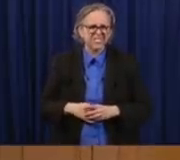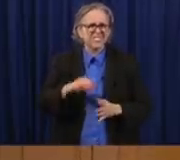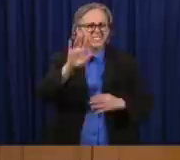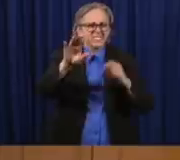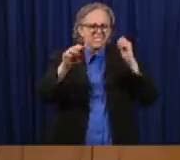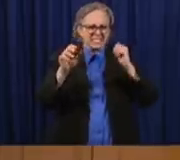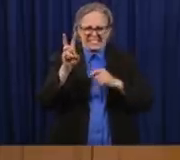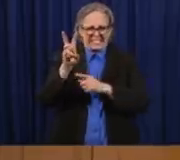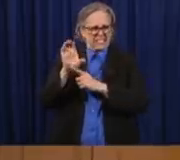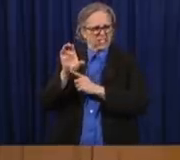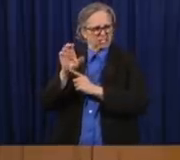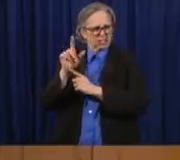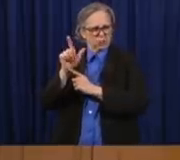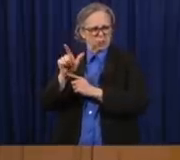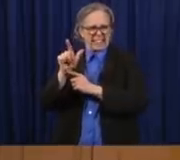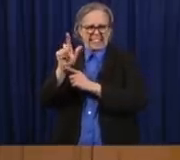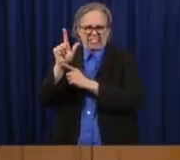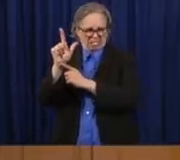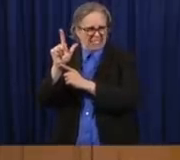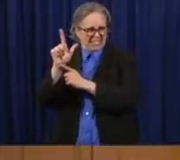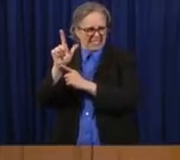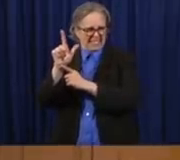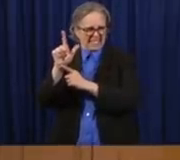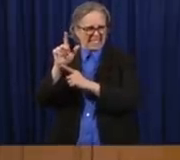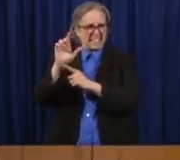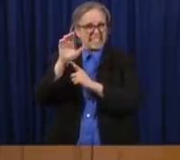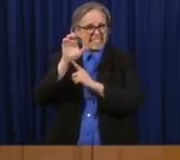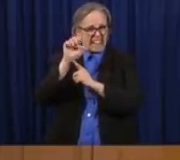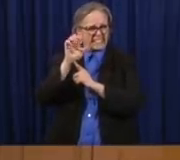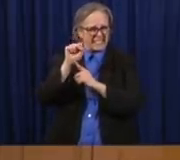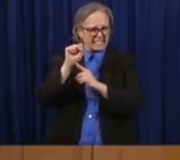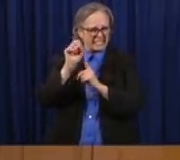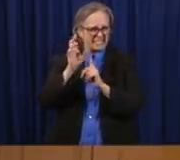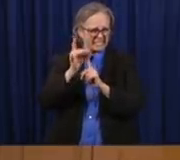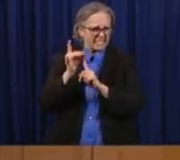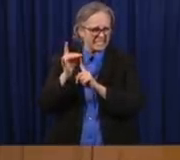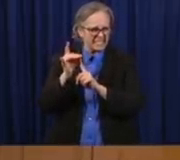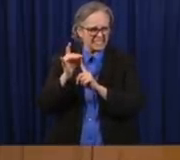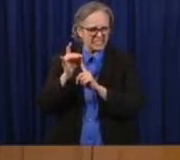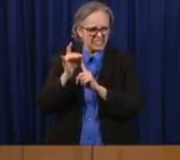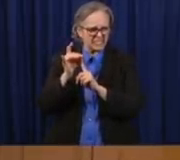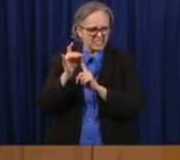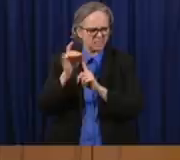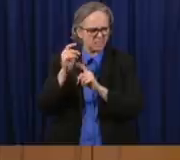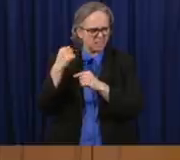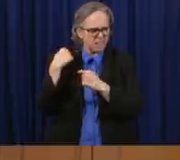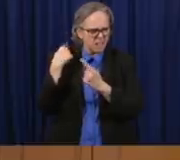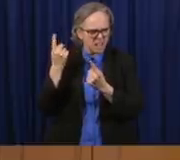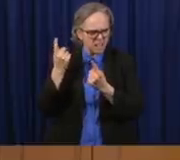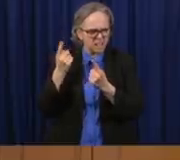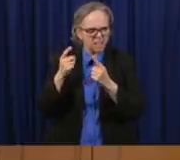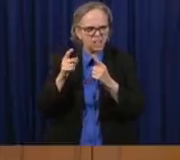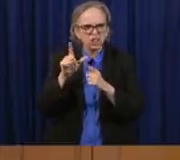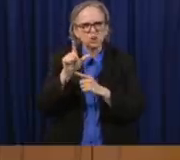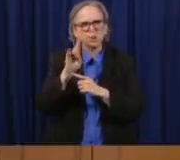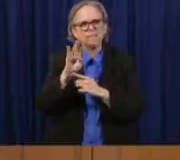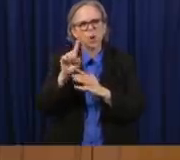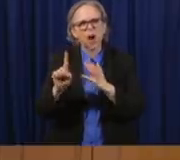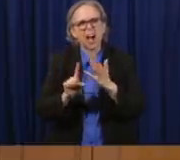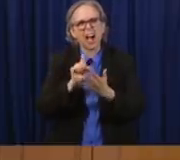623 cases in the past that have been reported in the past 24 hours. We've